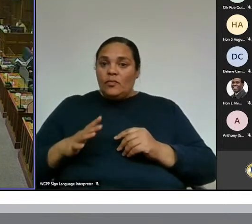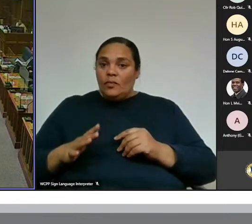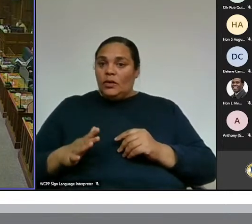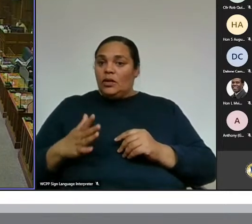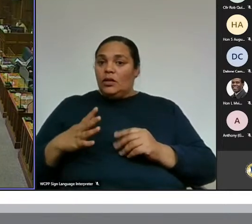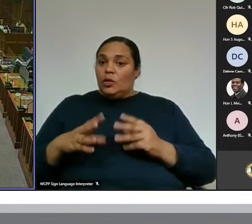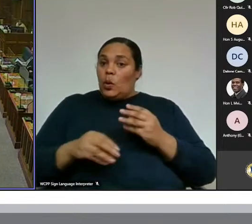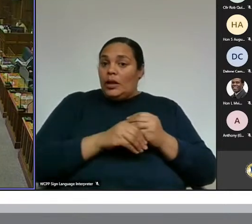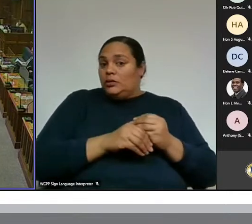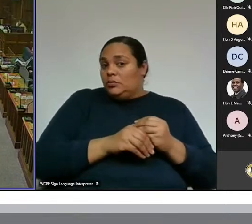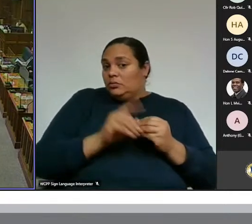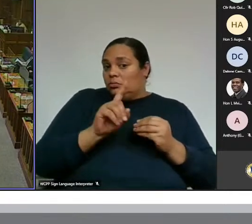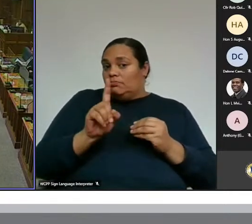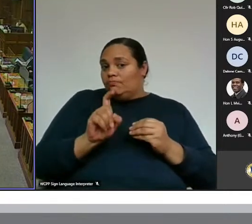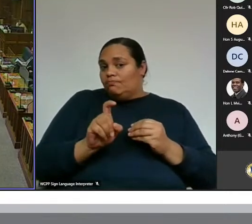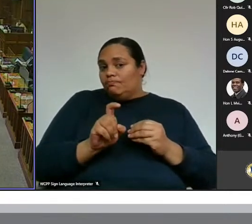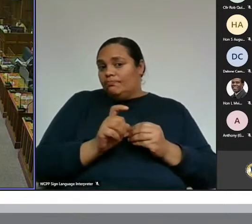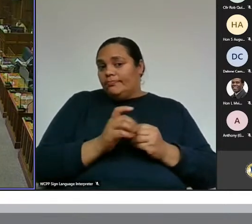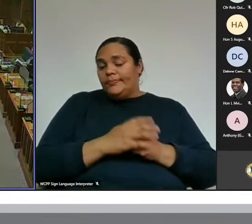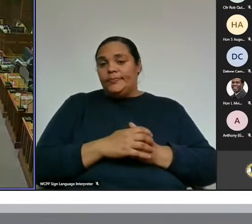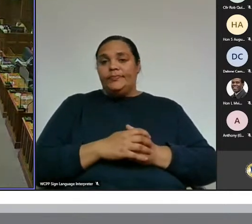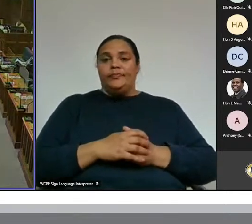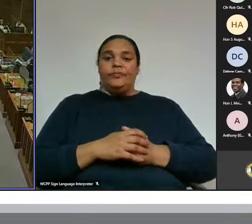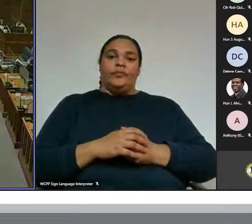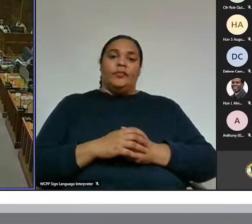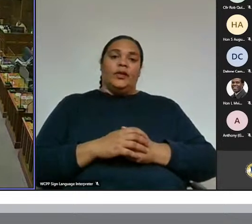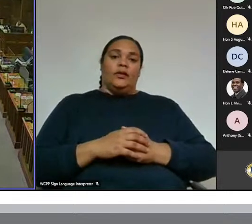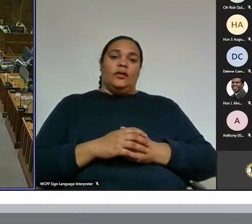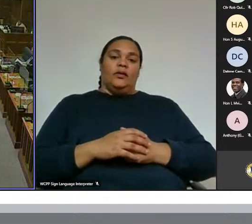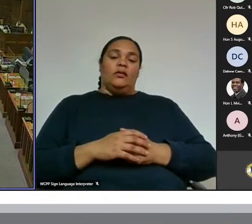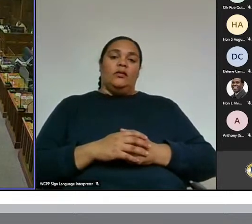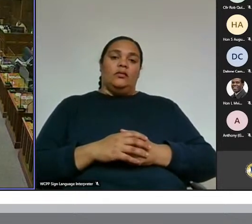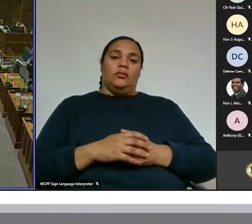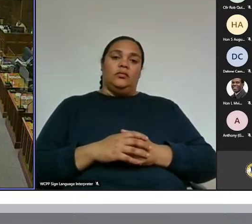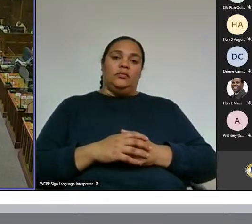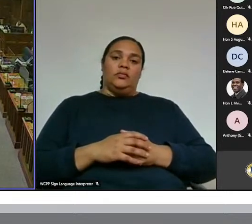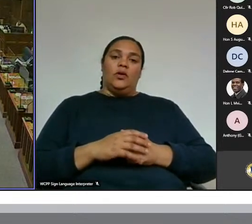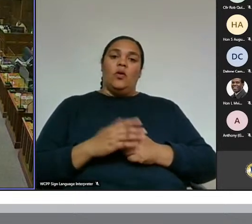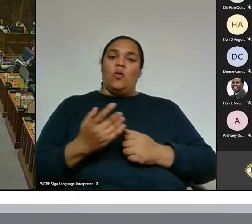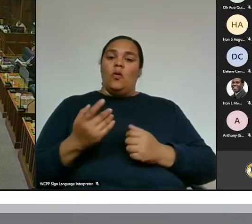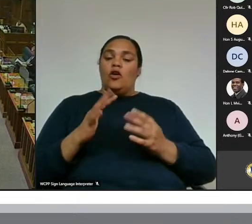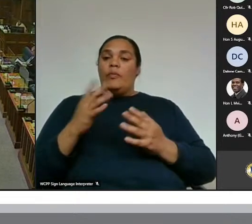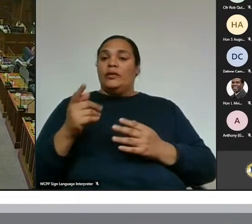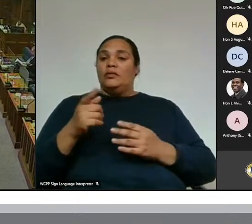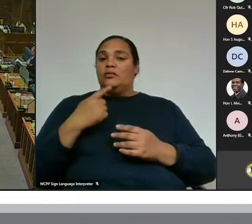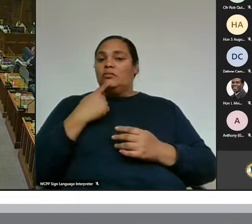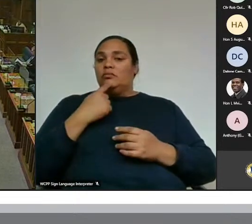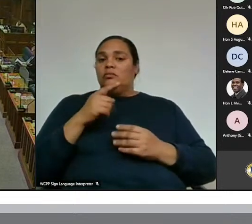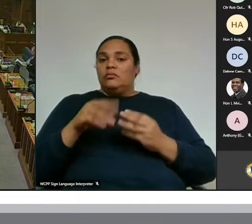to add that may augment his previous submission.